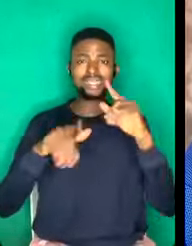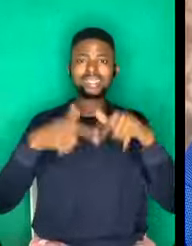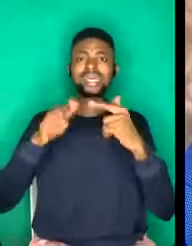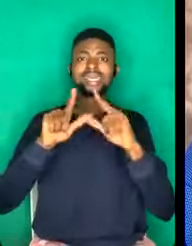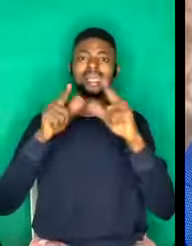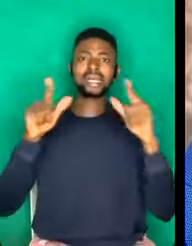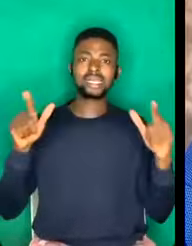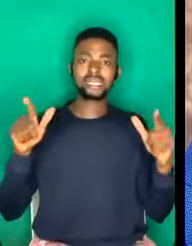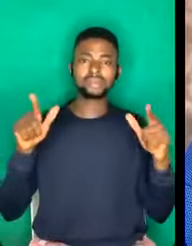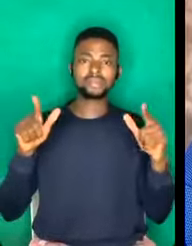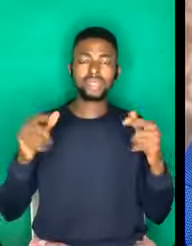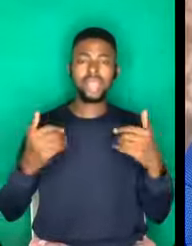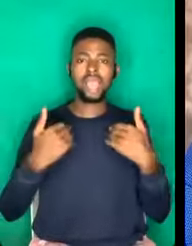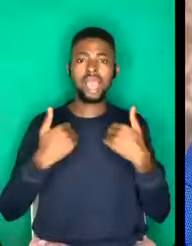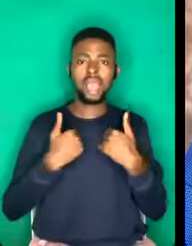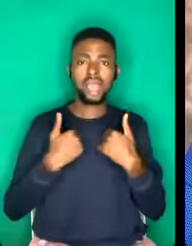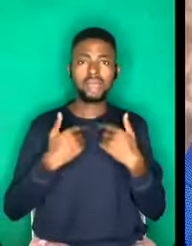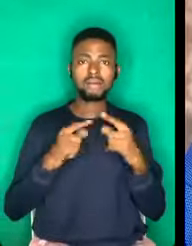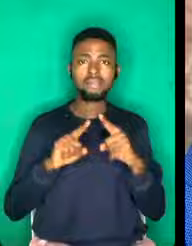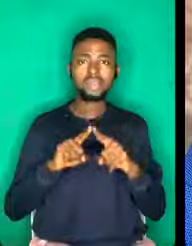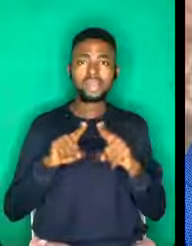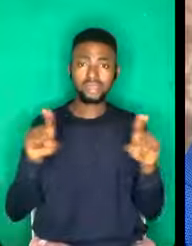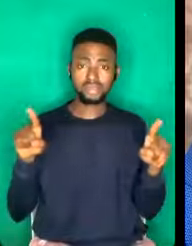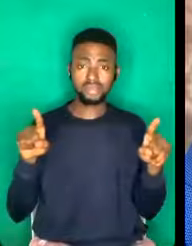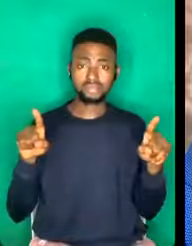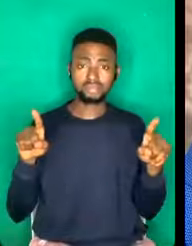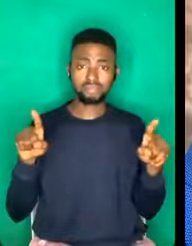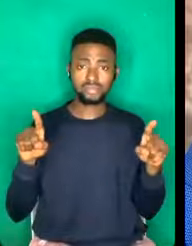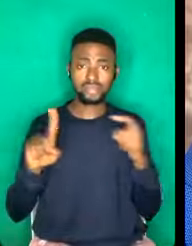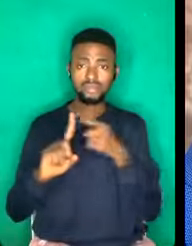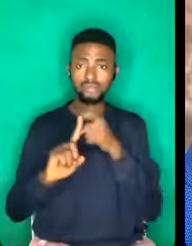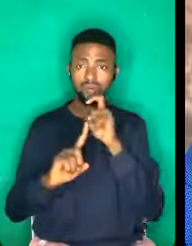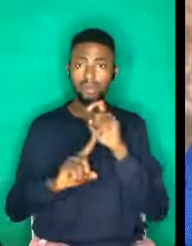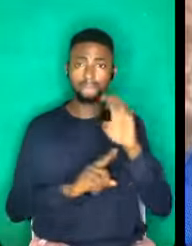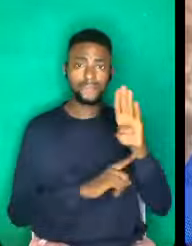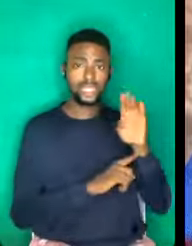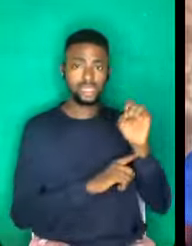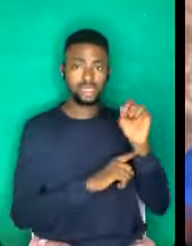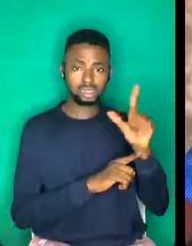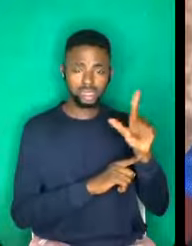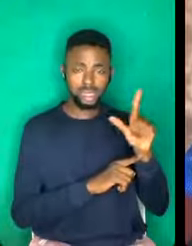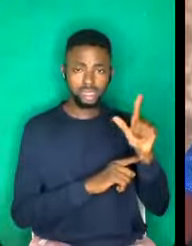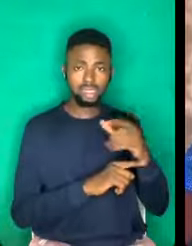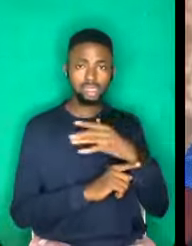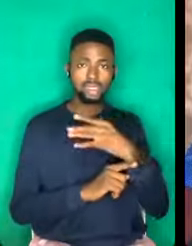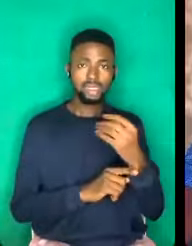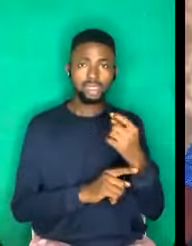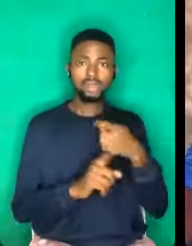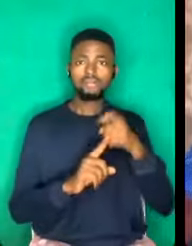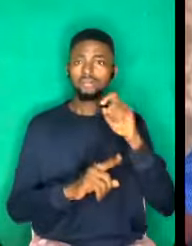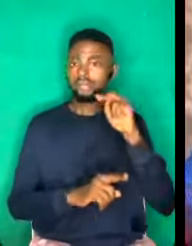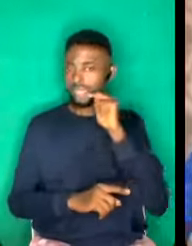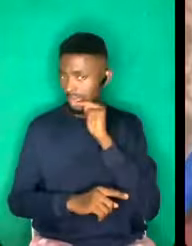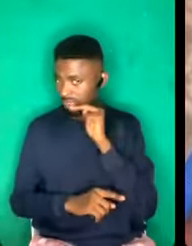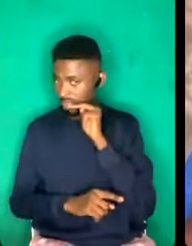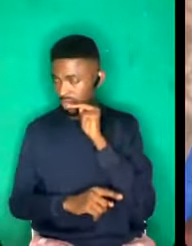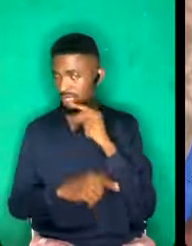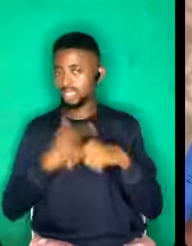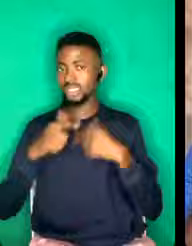is different from the British Sign Language and also from the Nigeria Sign